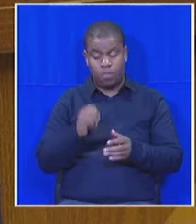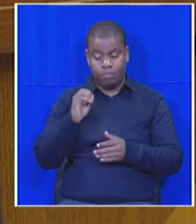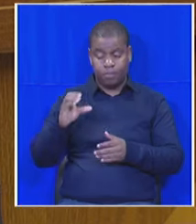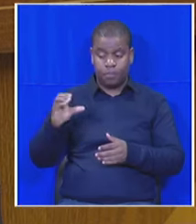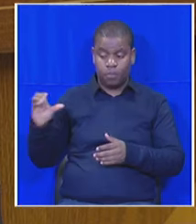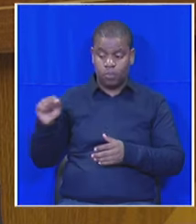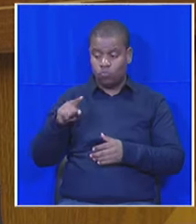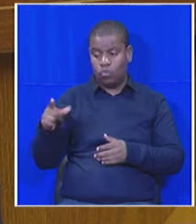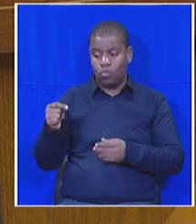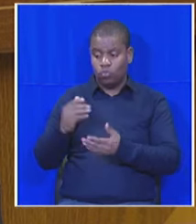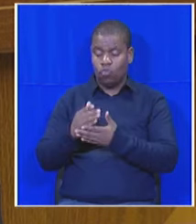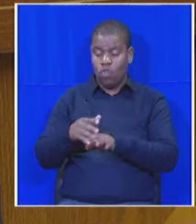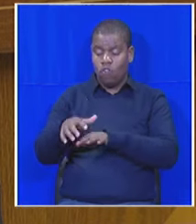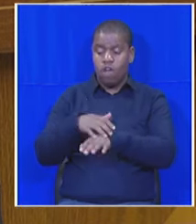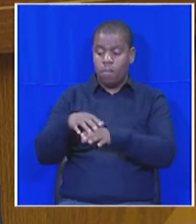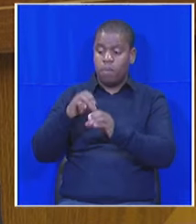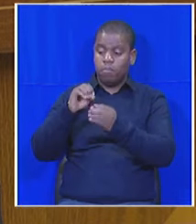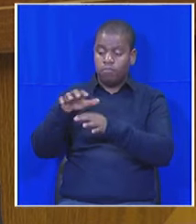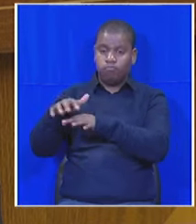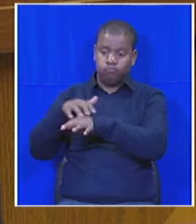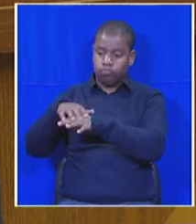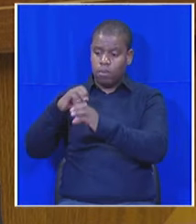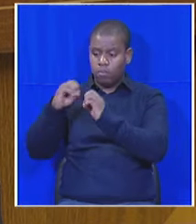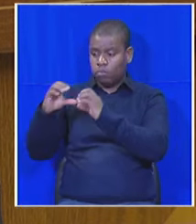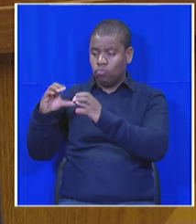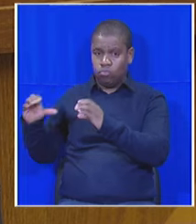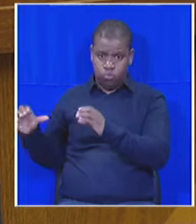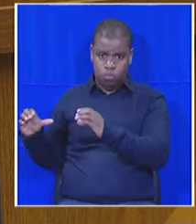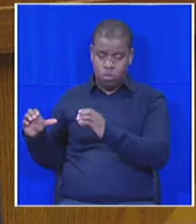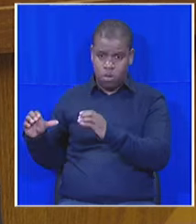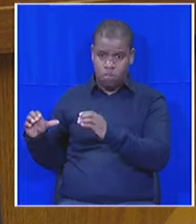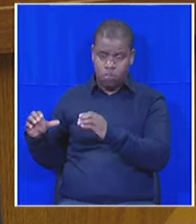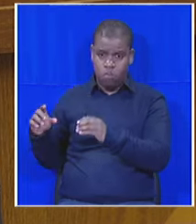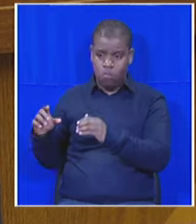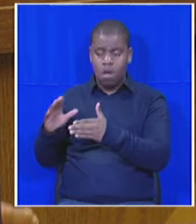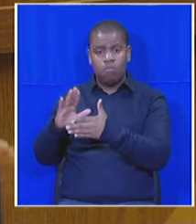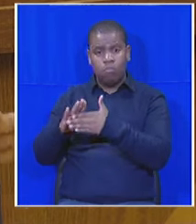nkampani enikeza umsebenzi wokuthi zinikezele ifolish kubafuyi